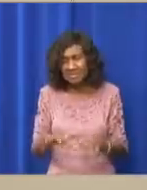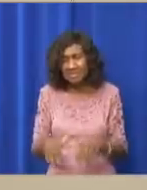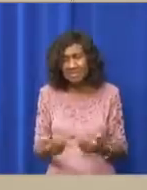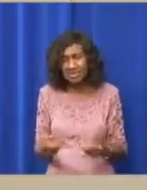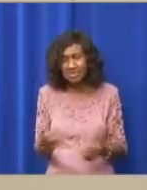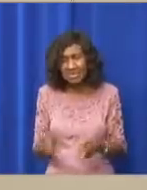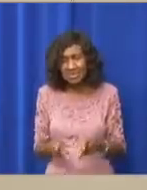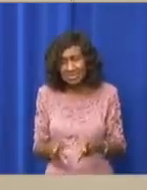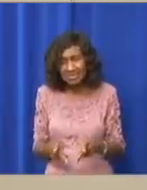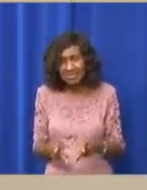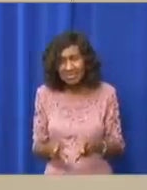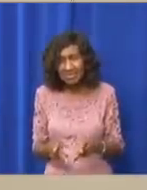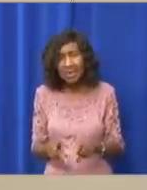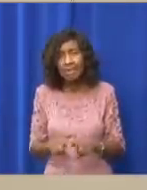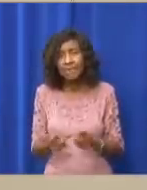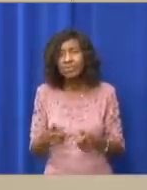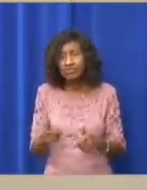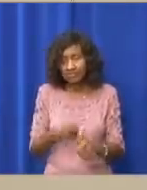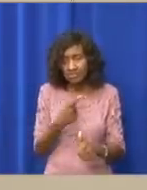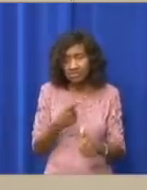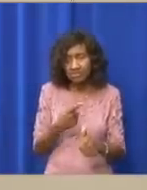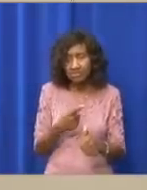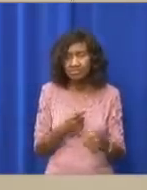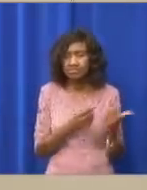marine regulations.